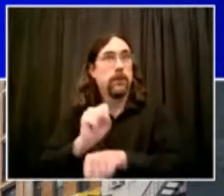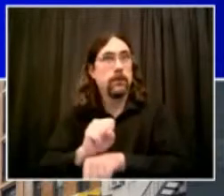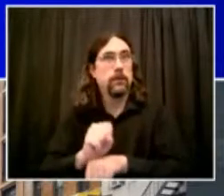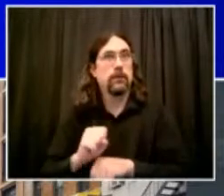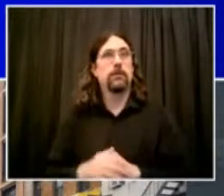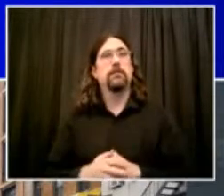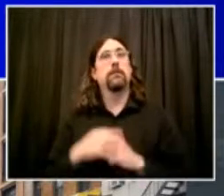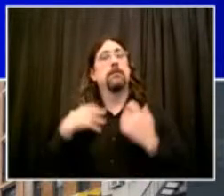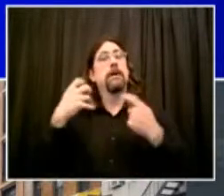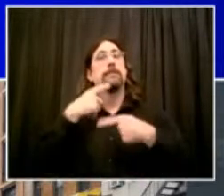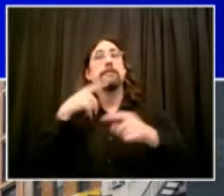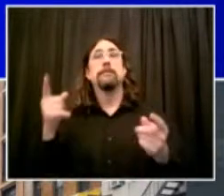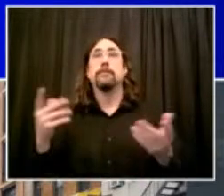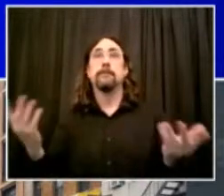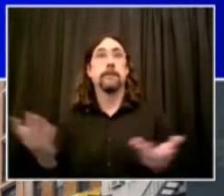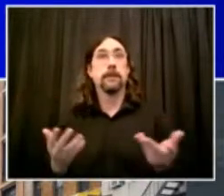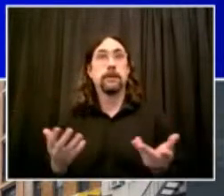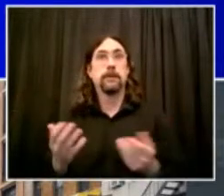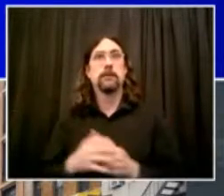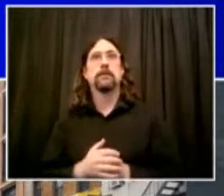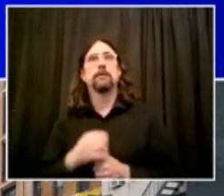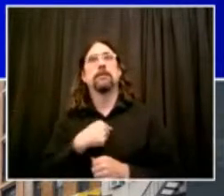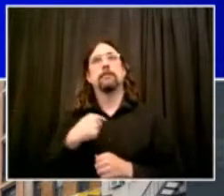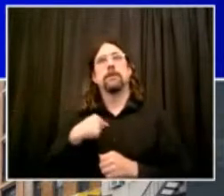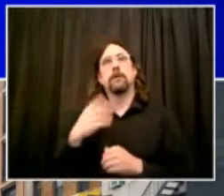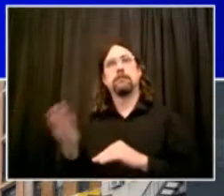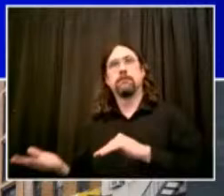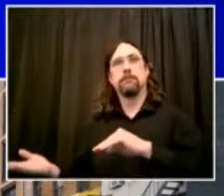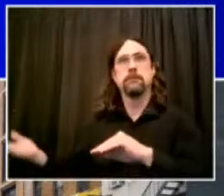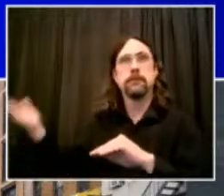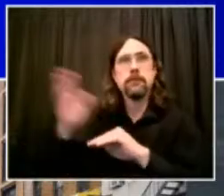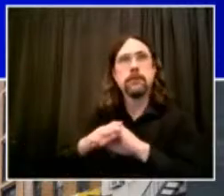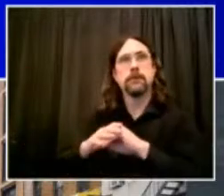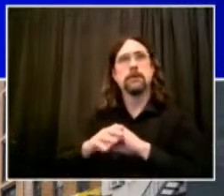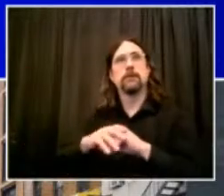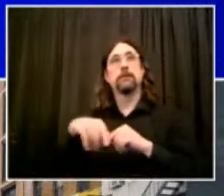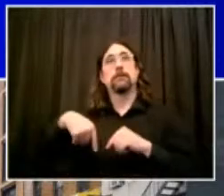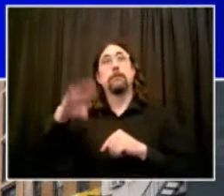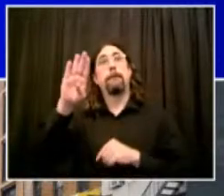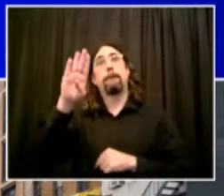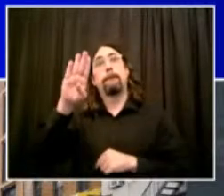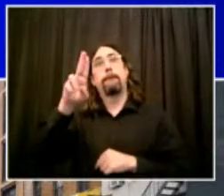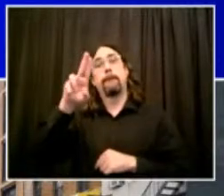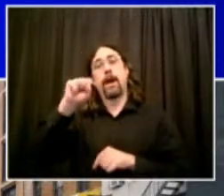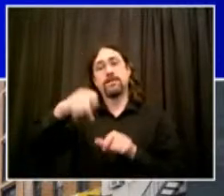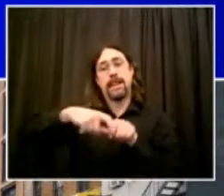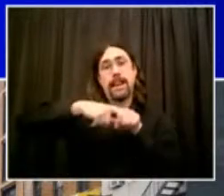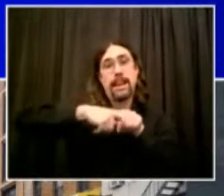new miles of busways and bus lanes. 20 new miles.